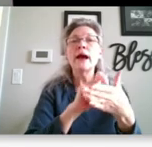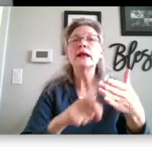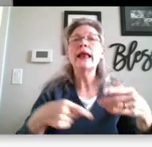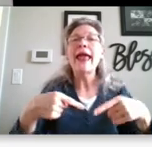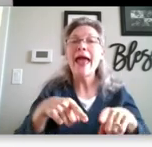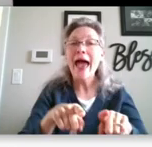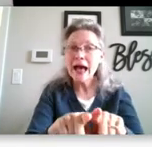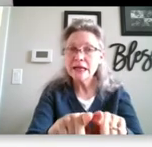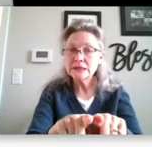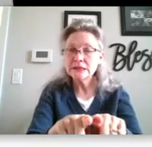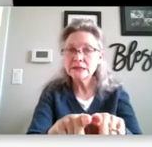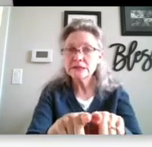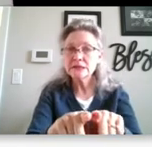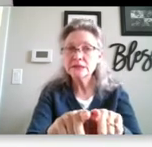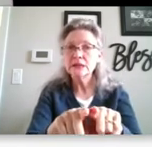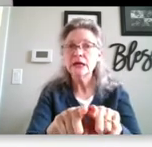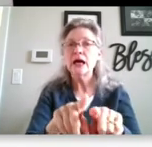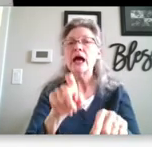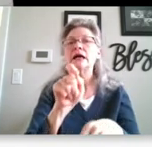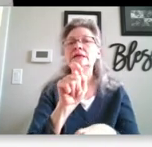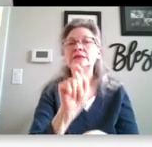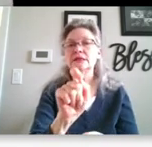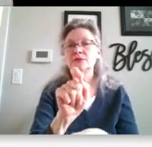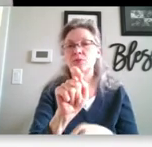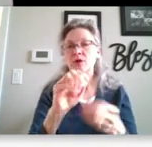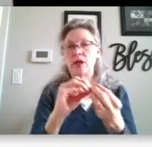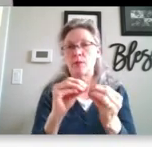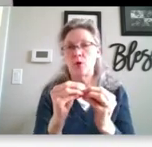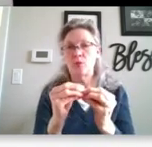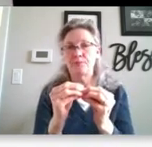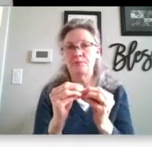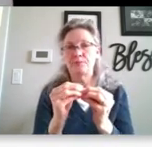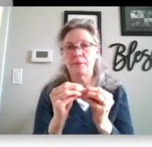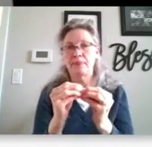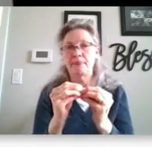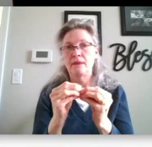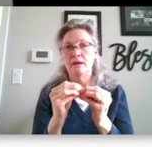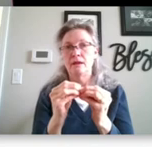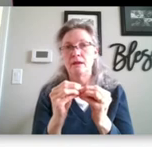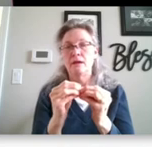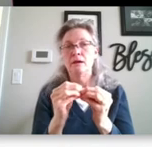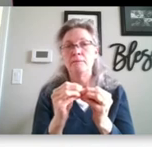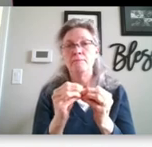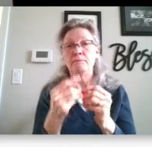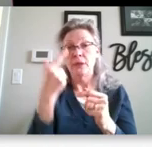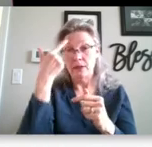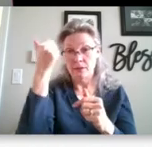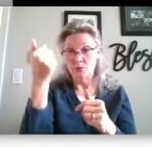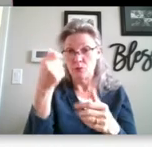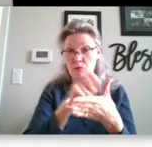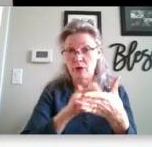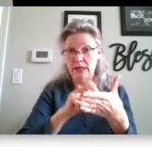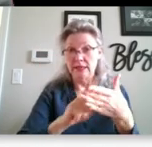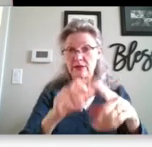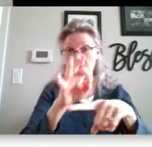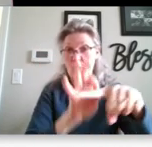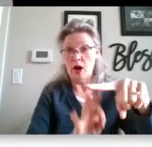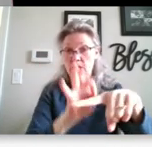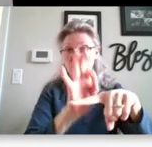a decimal, right? Because we've written this number as a fraction